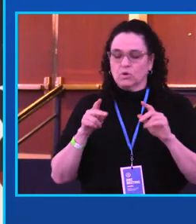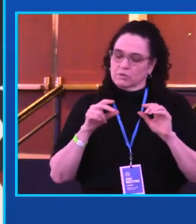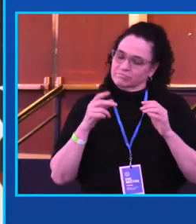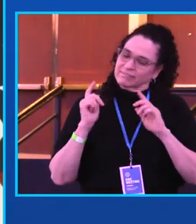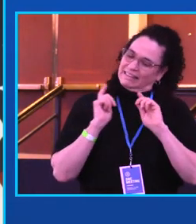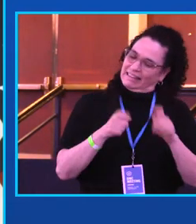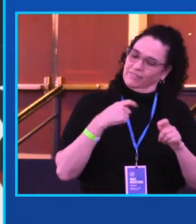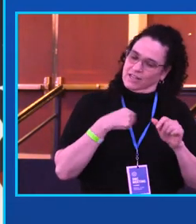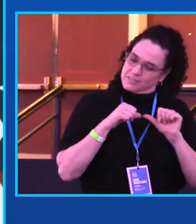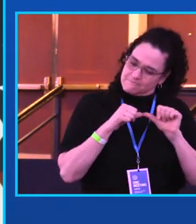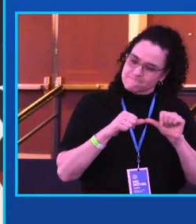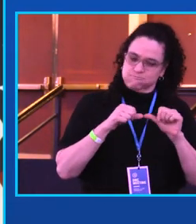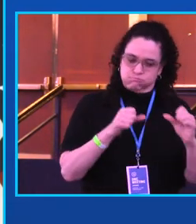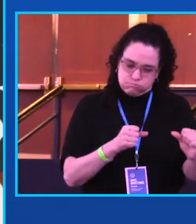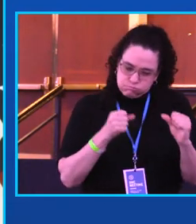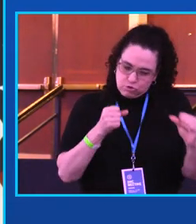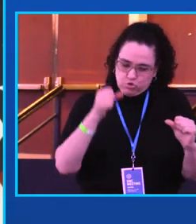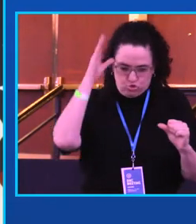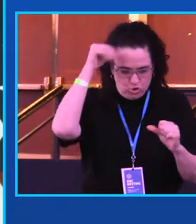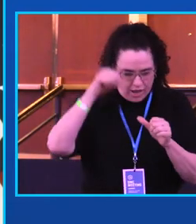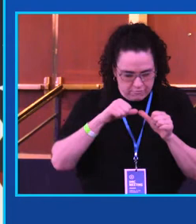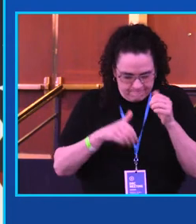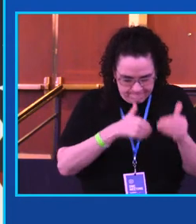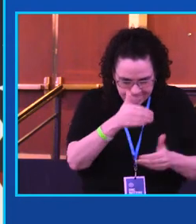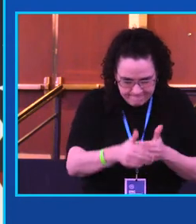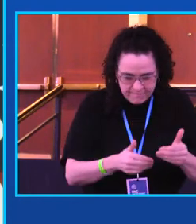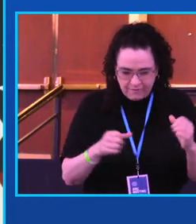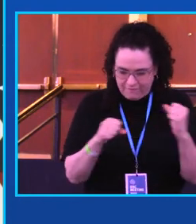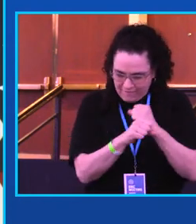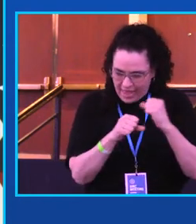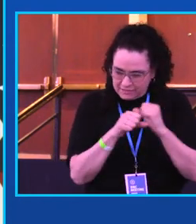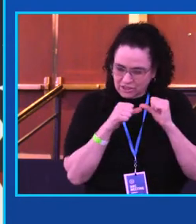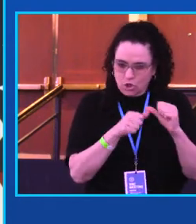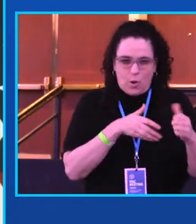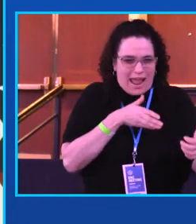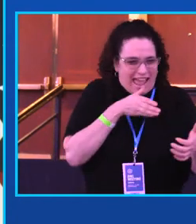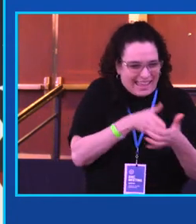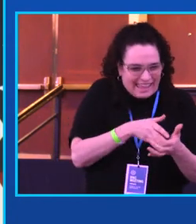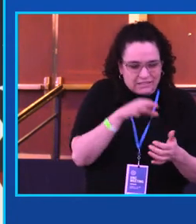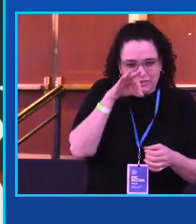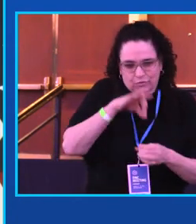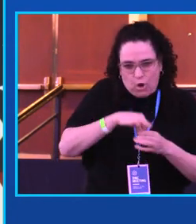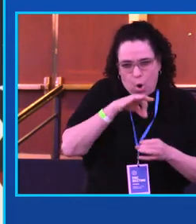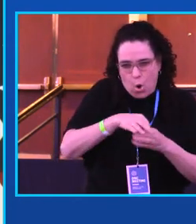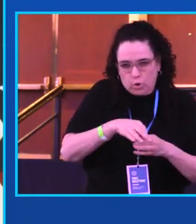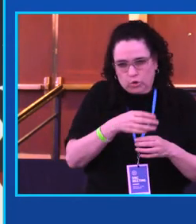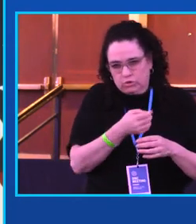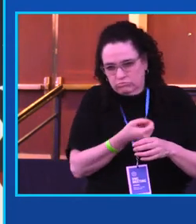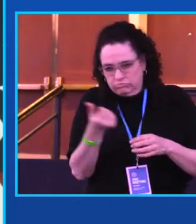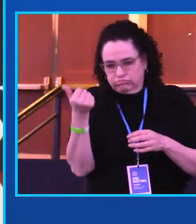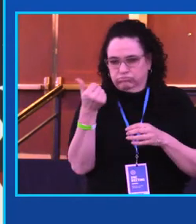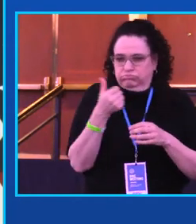fight against voter suppression. And in